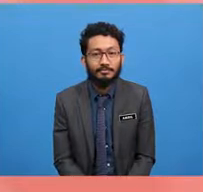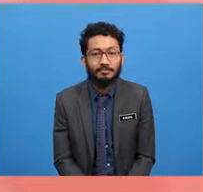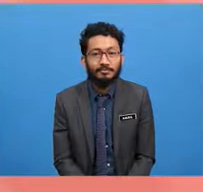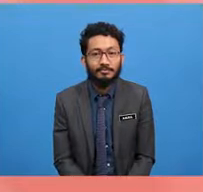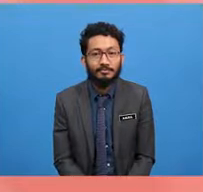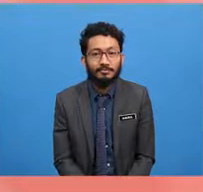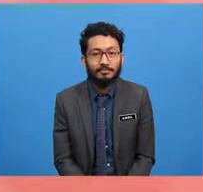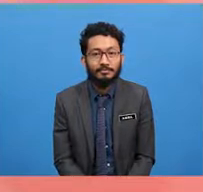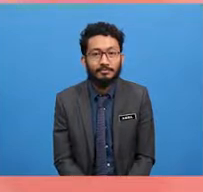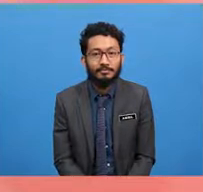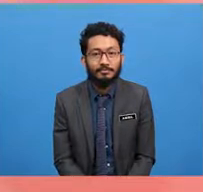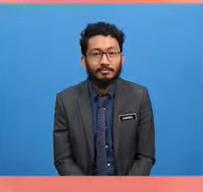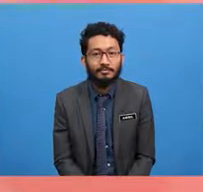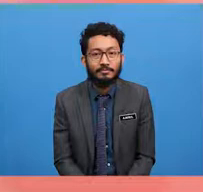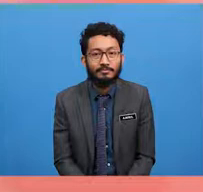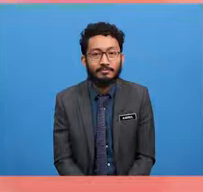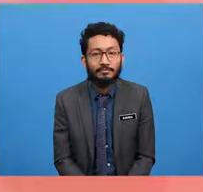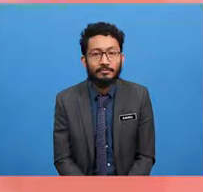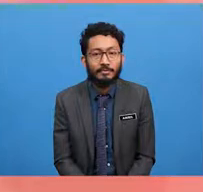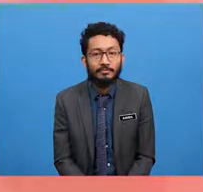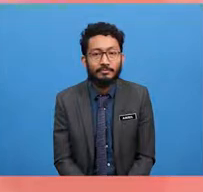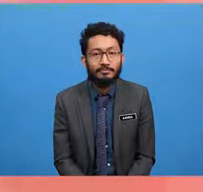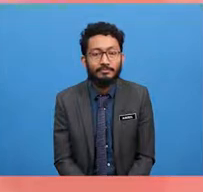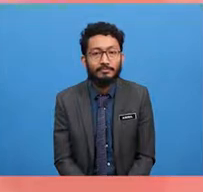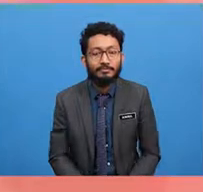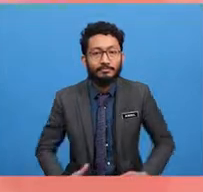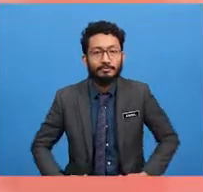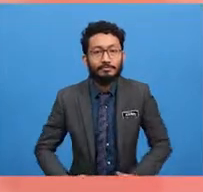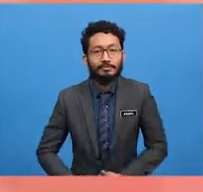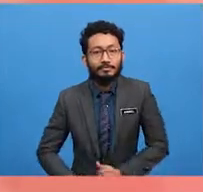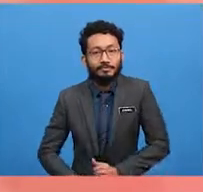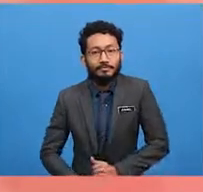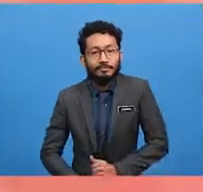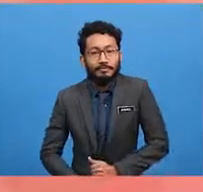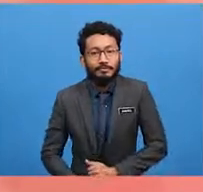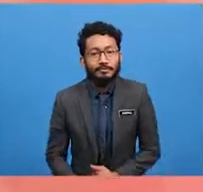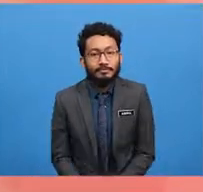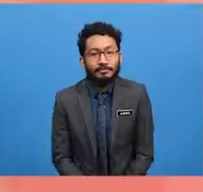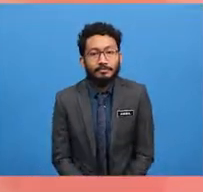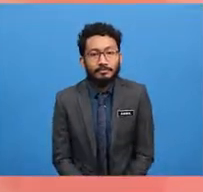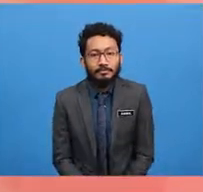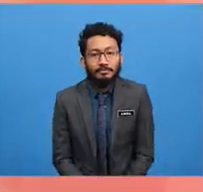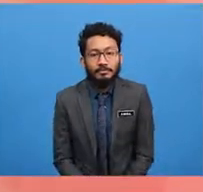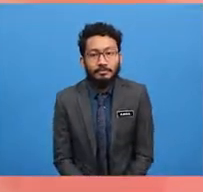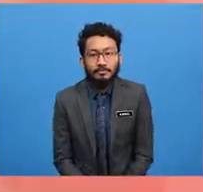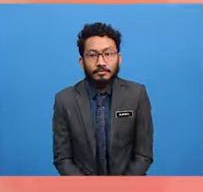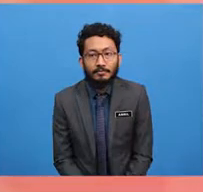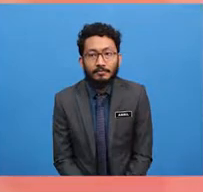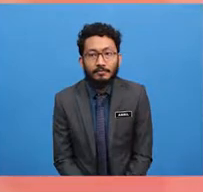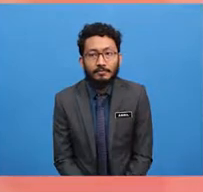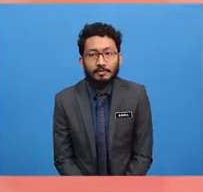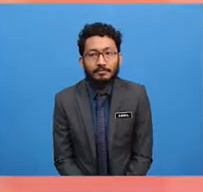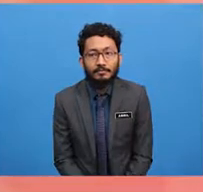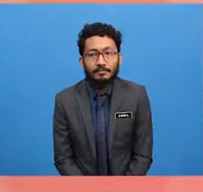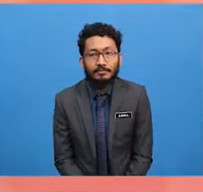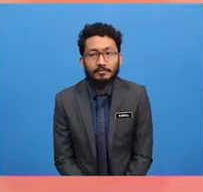I think it would be nicer if you stayed with us. We have a spare room, an